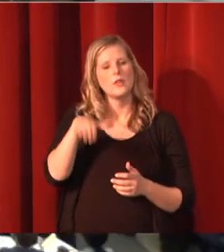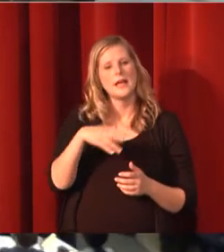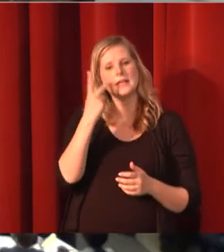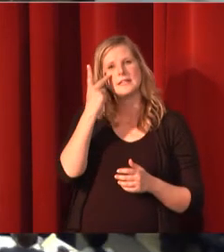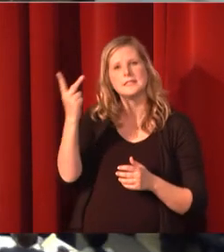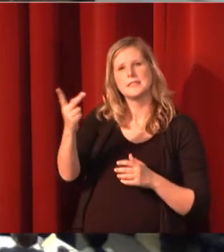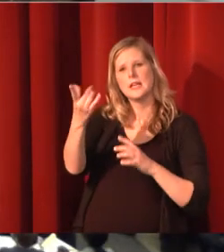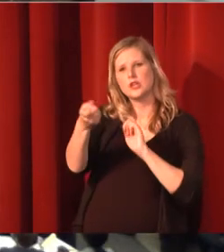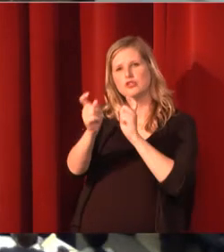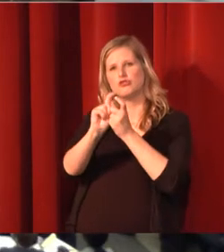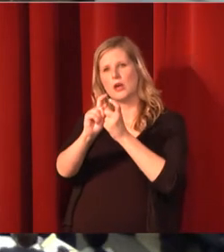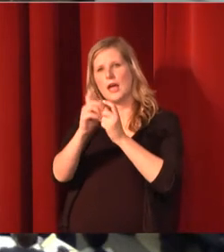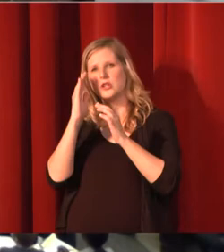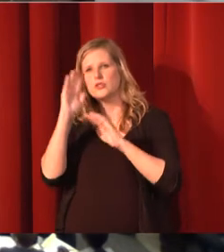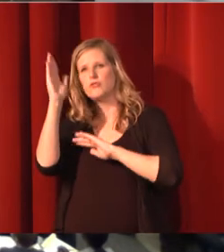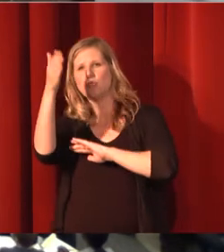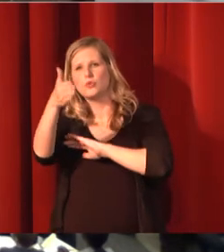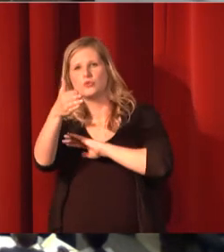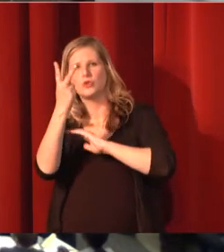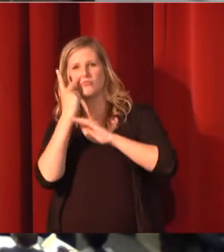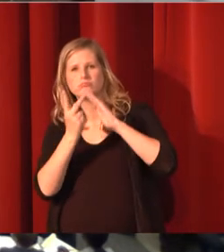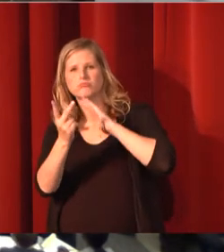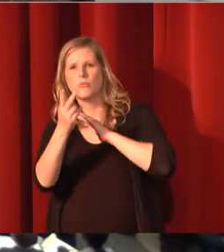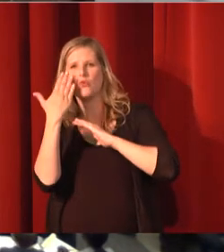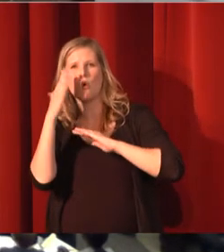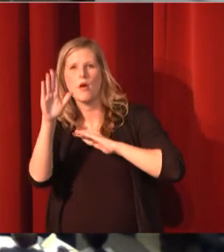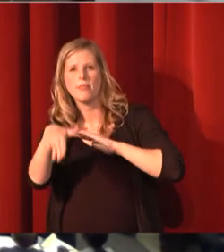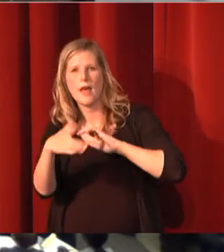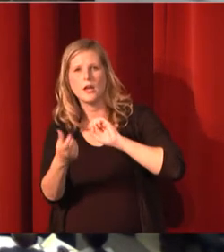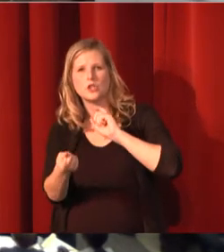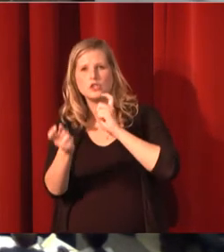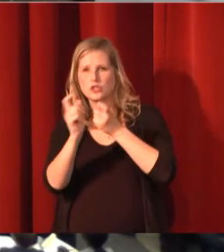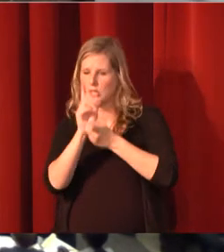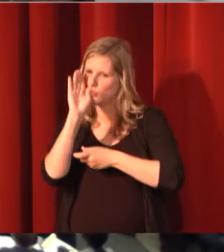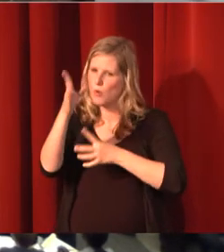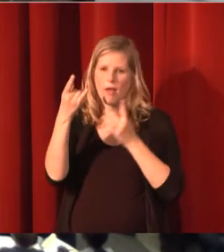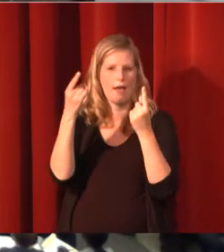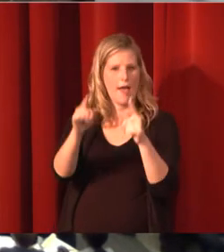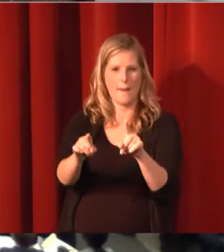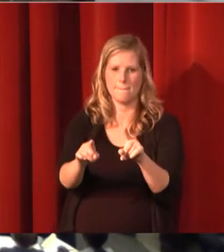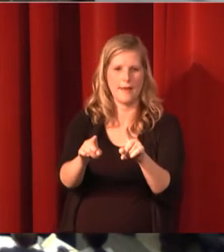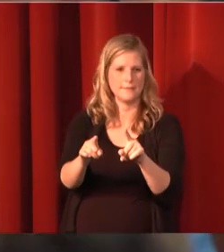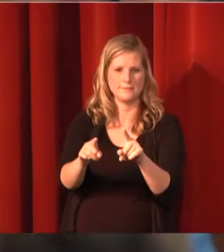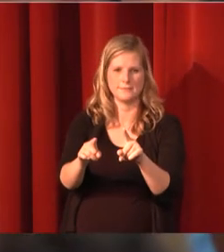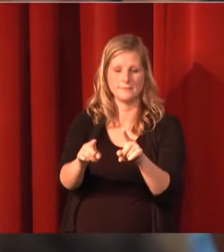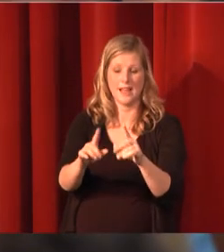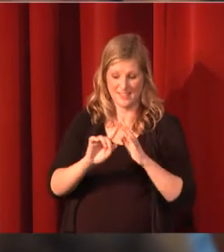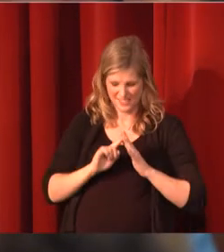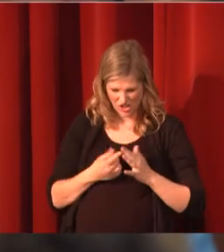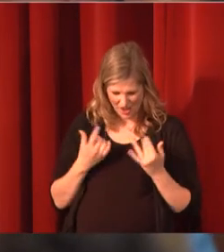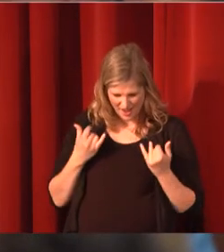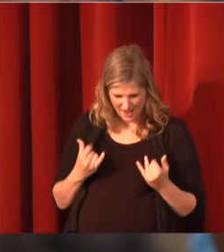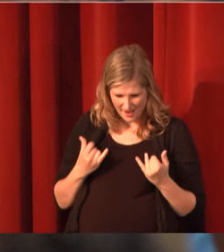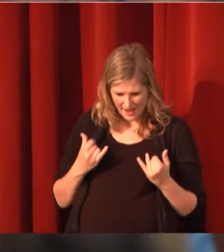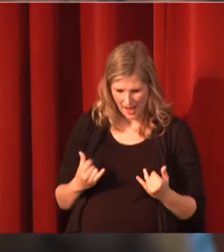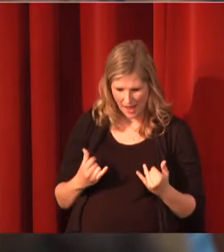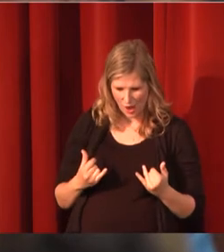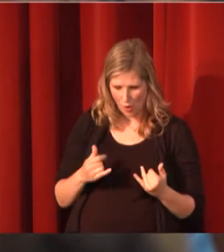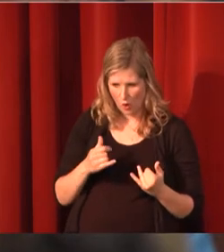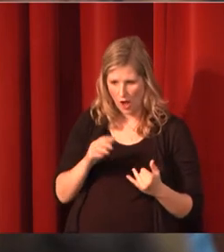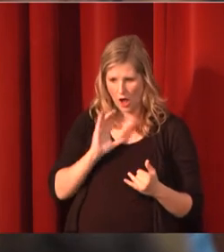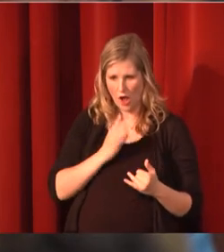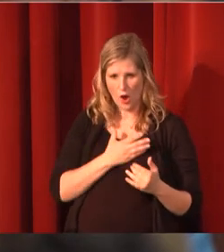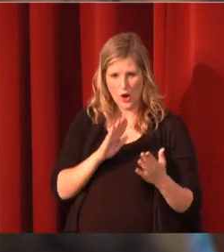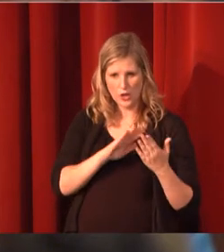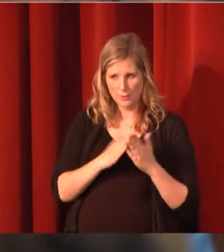the horizon recognizing that change is inevitable and starting now to retool our community for the